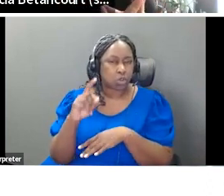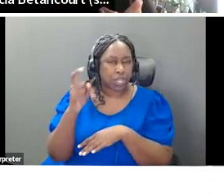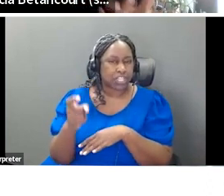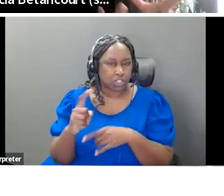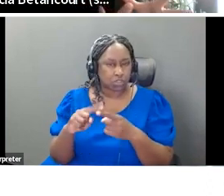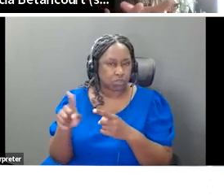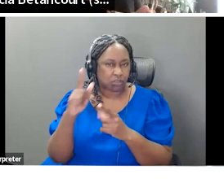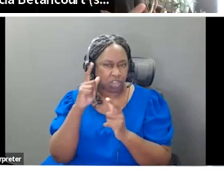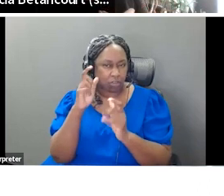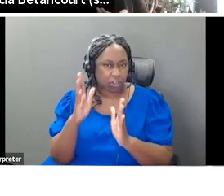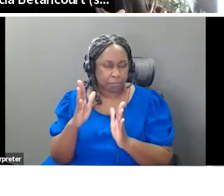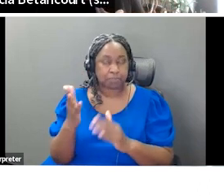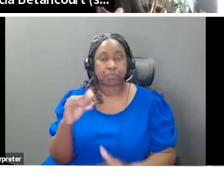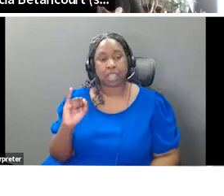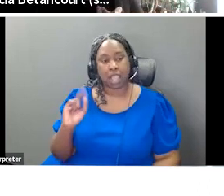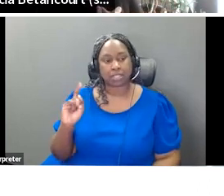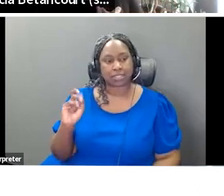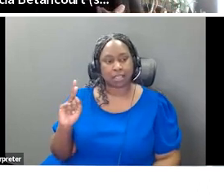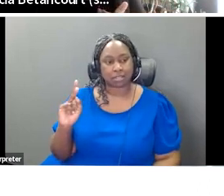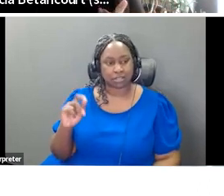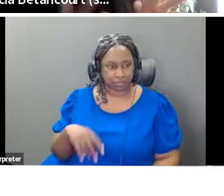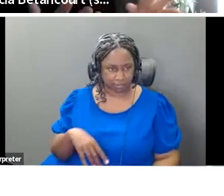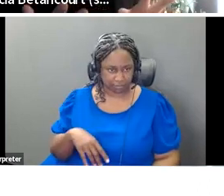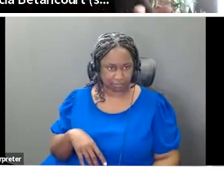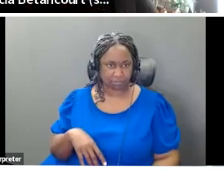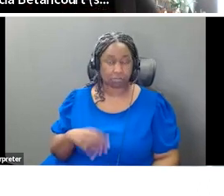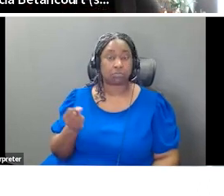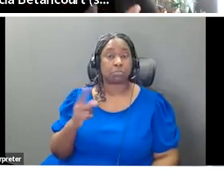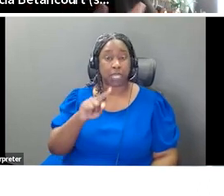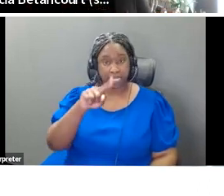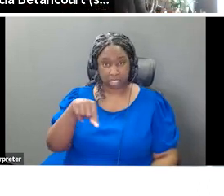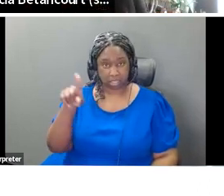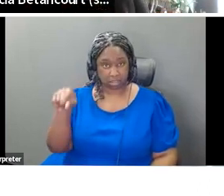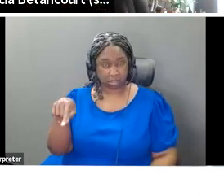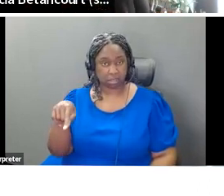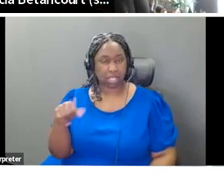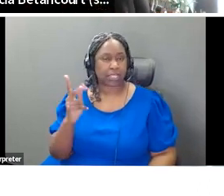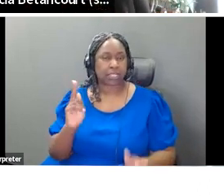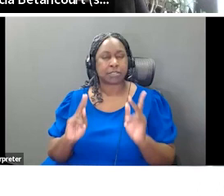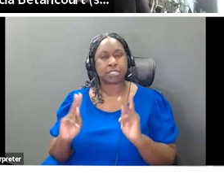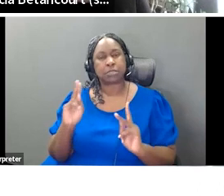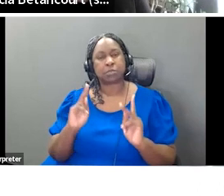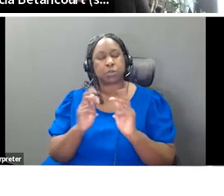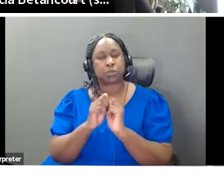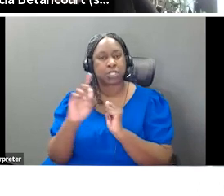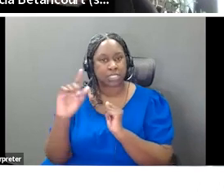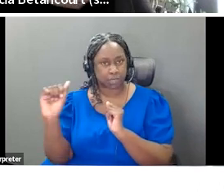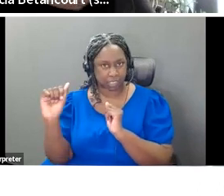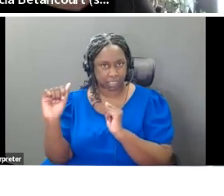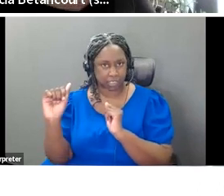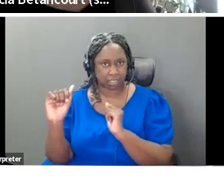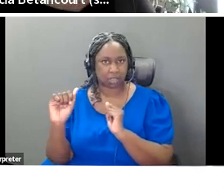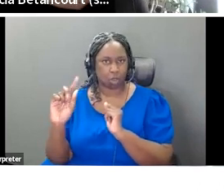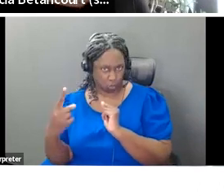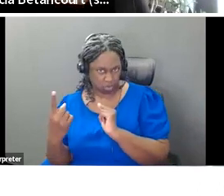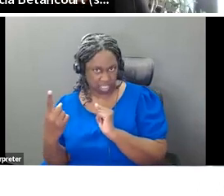and an iStock. But a lot of these feature just people with disabilities, just people